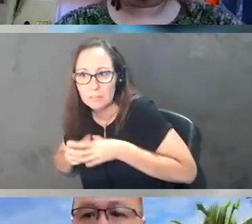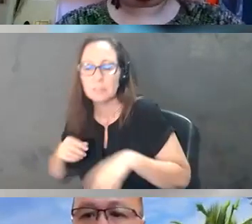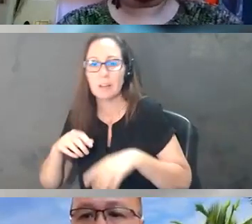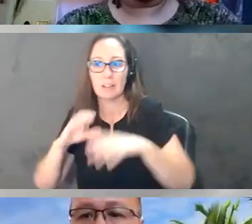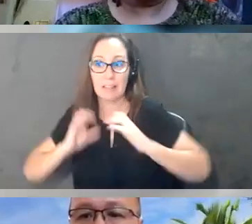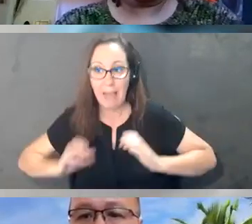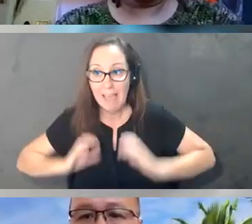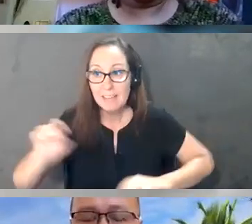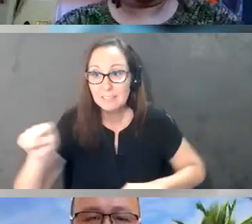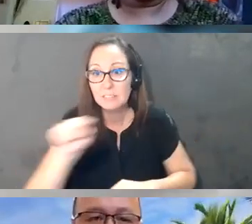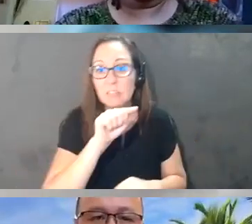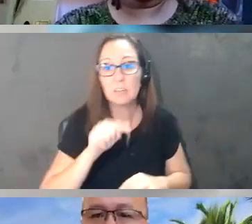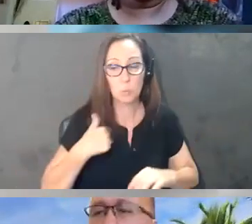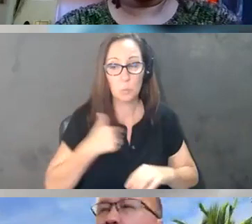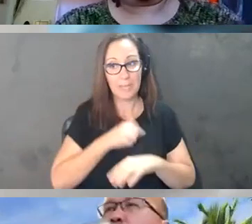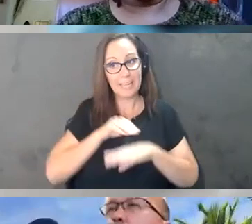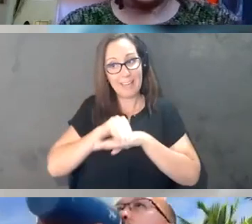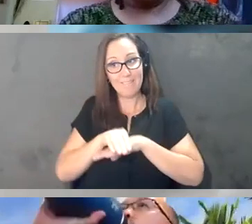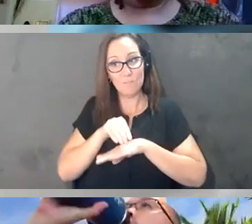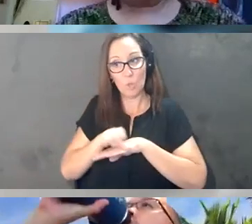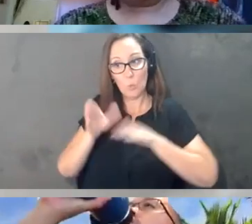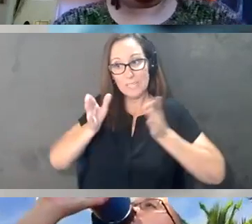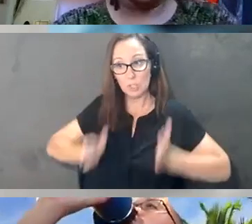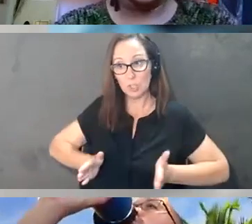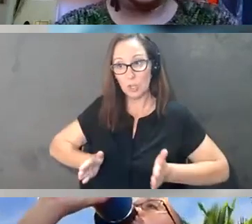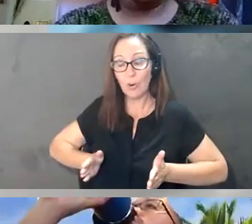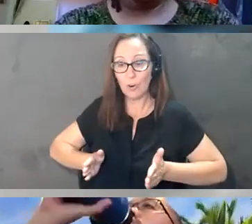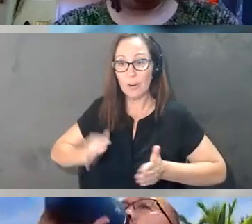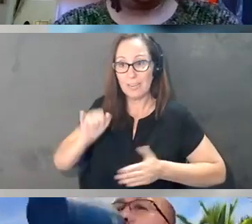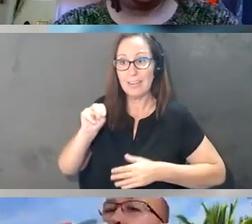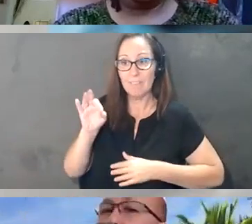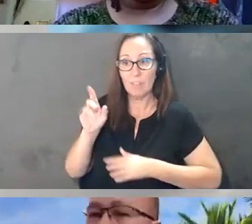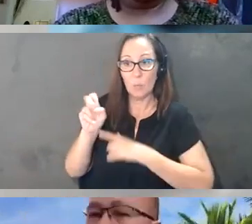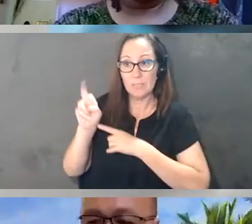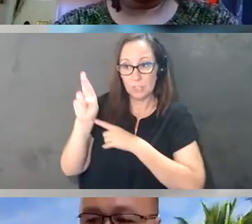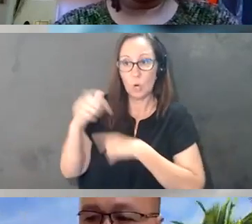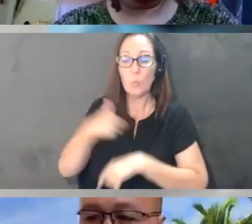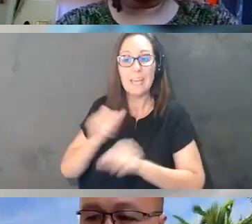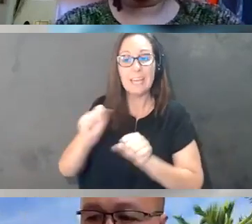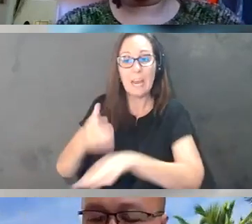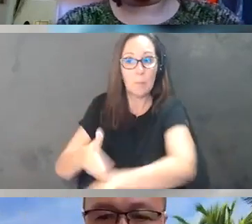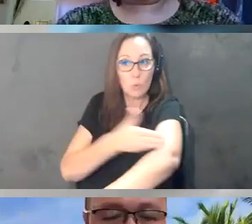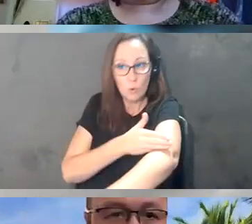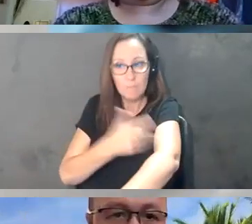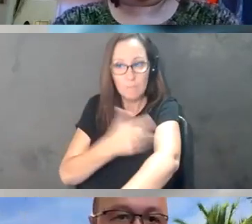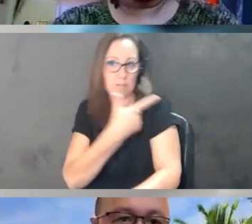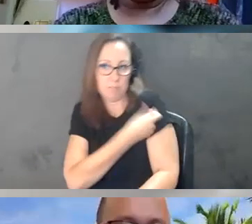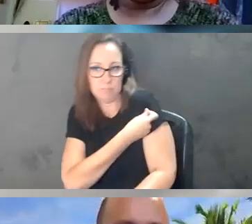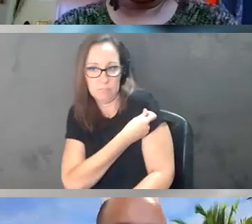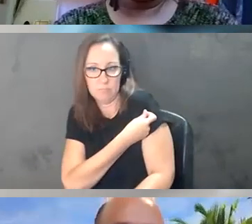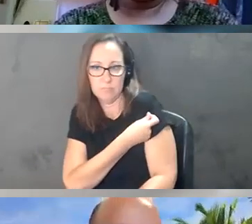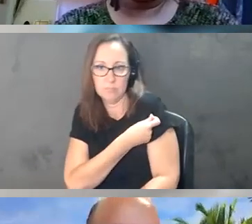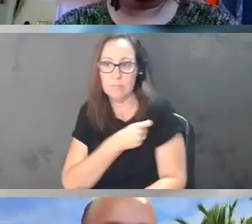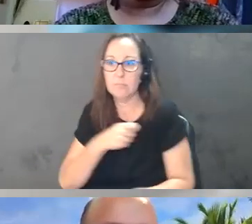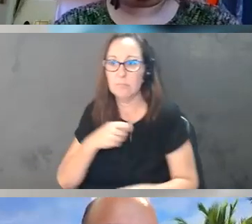we can really be able to improve community immunity. So we really want to thank you all for